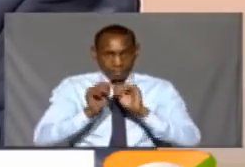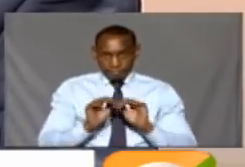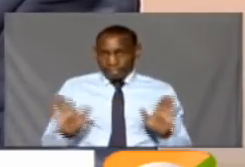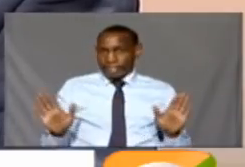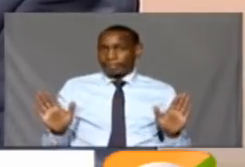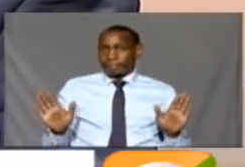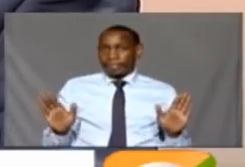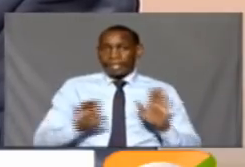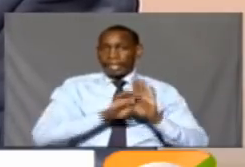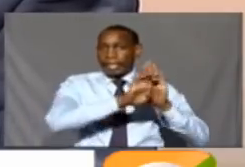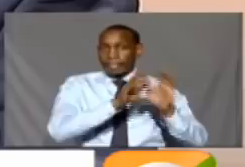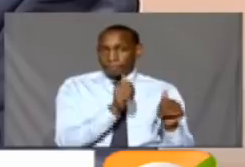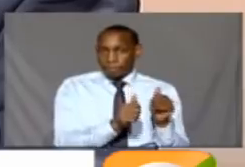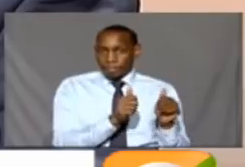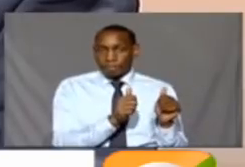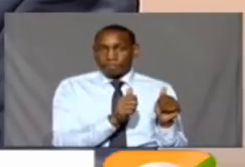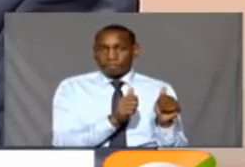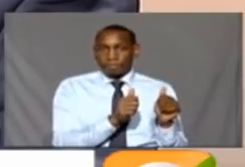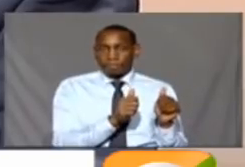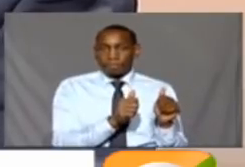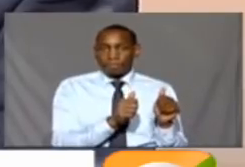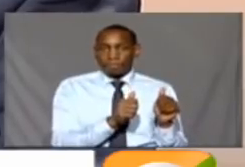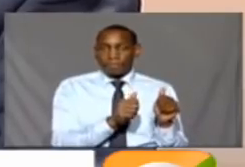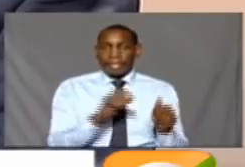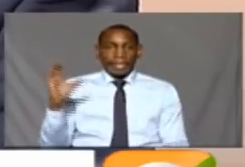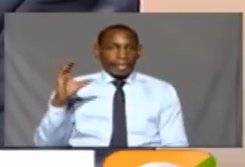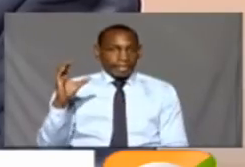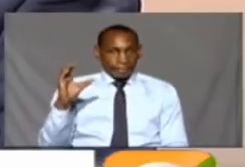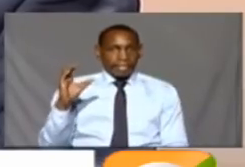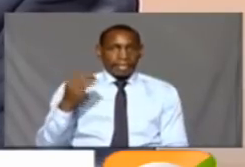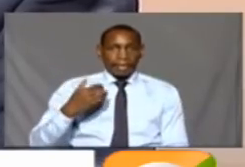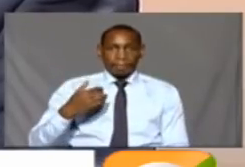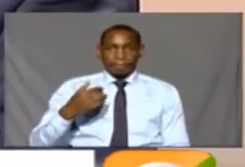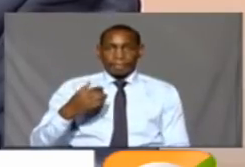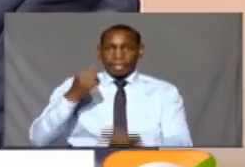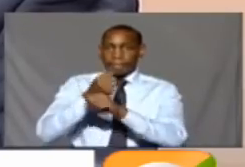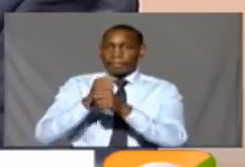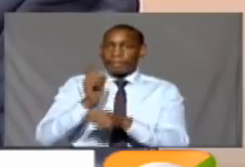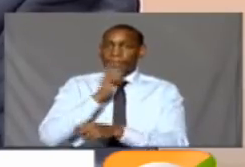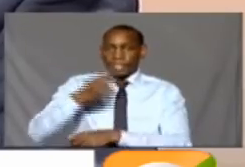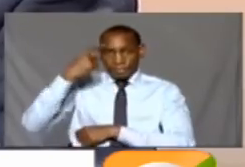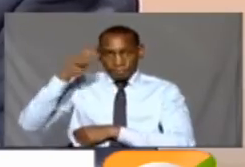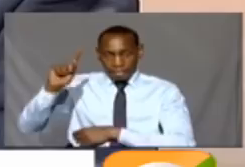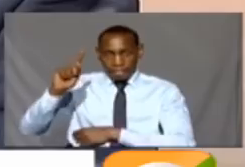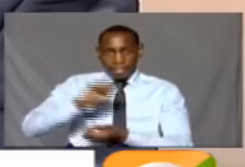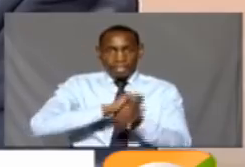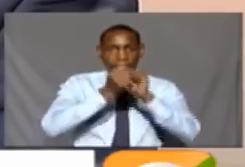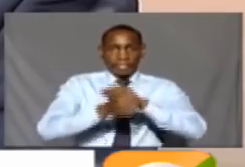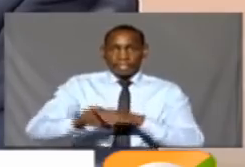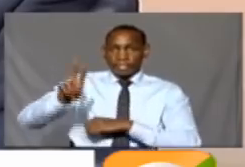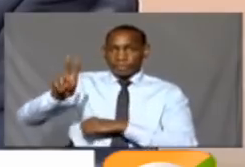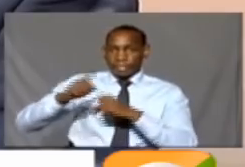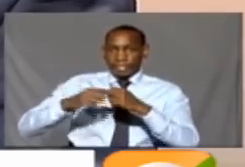Like, for example, the cabinet made a policy and changed 26th of